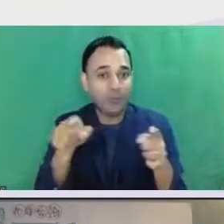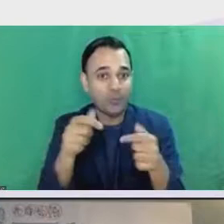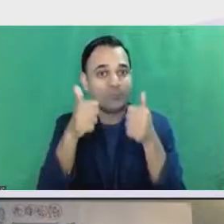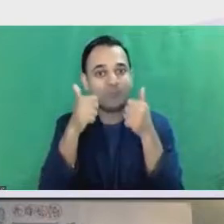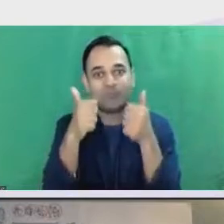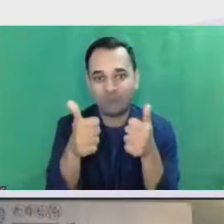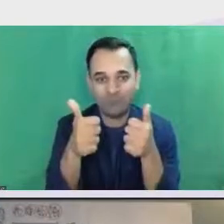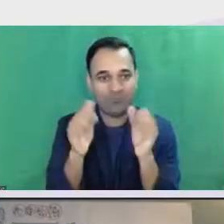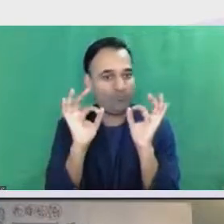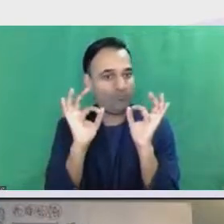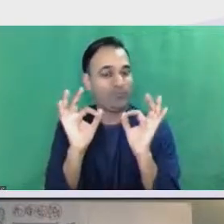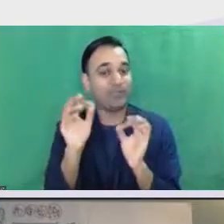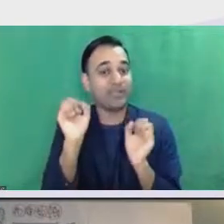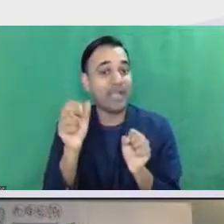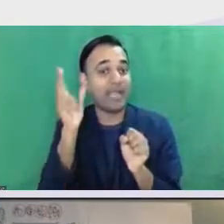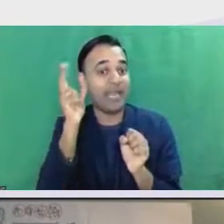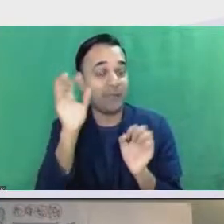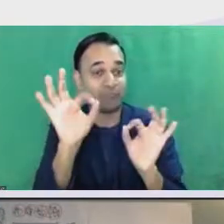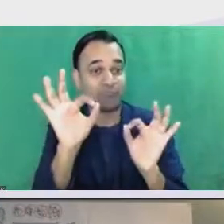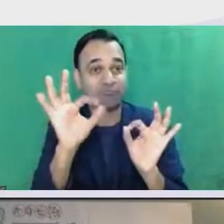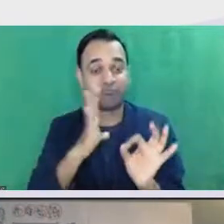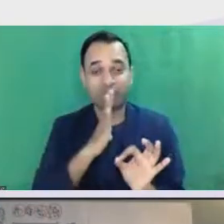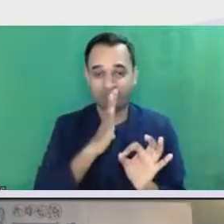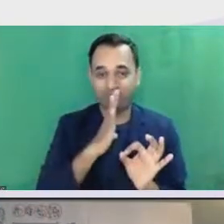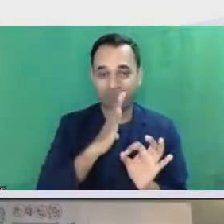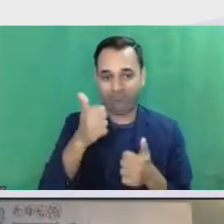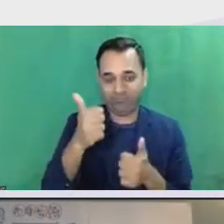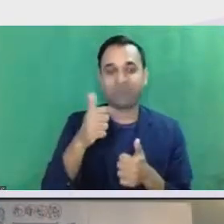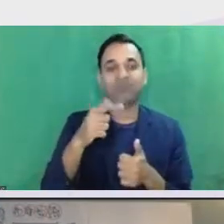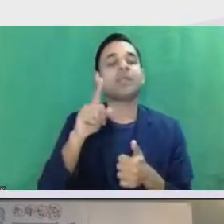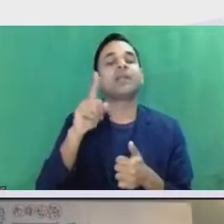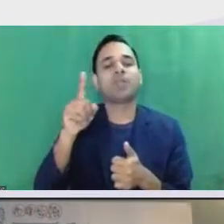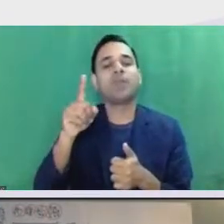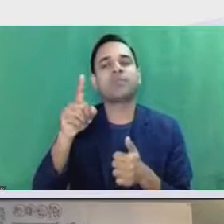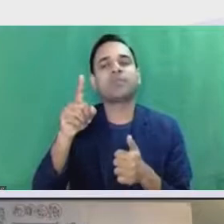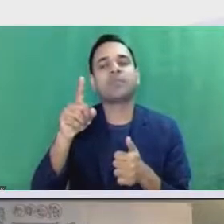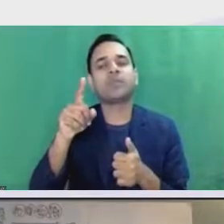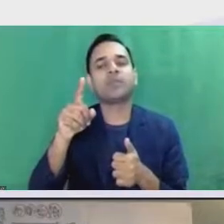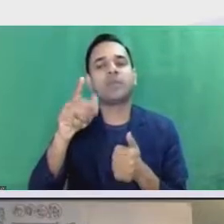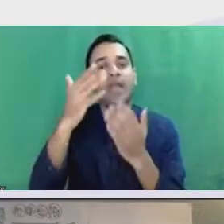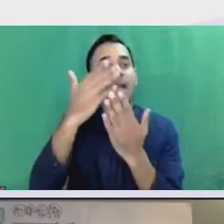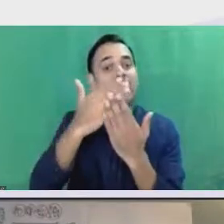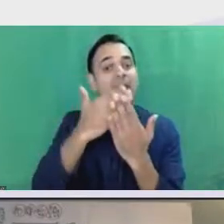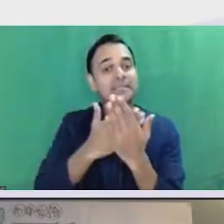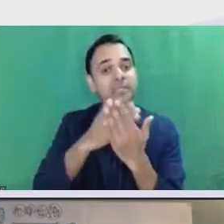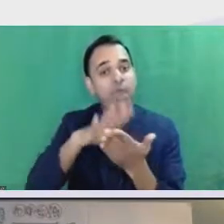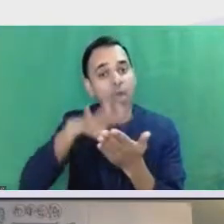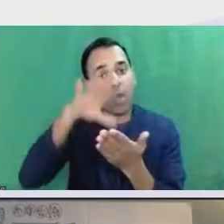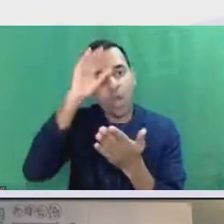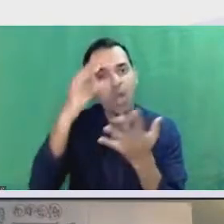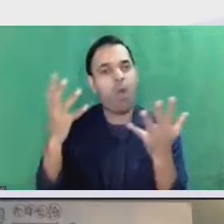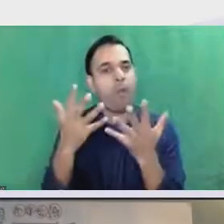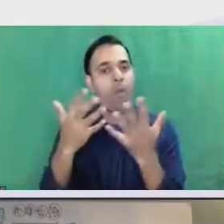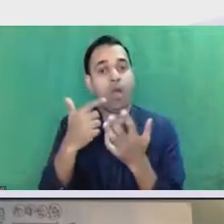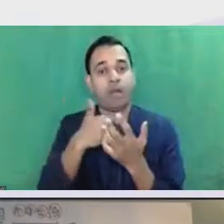okay. Lesson learned and what's going to be different and what we're trying to do different, and particularly one